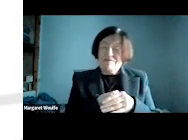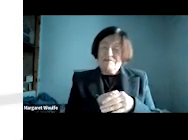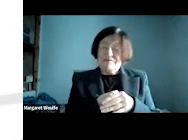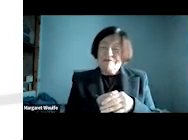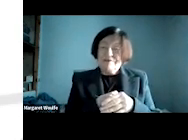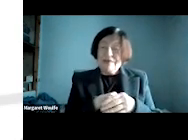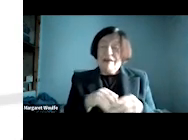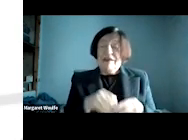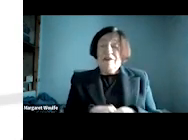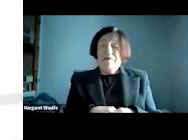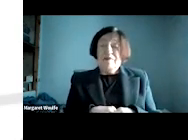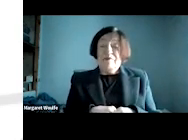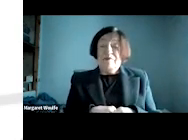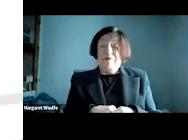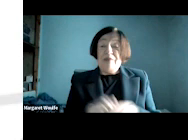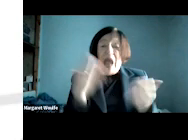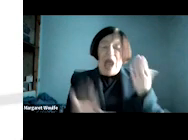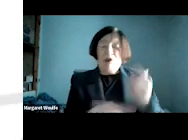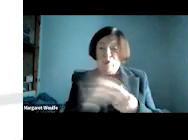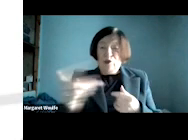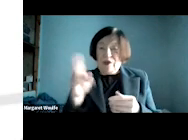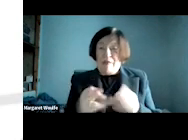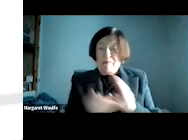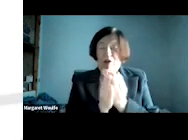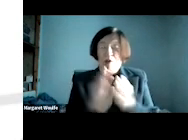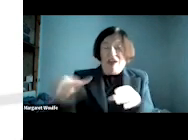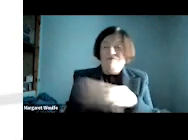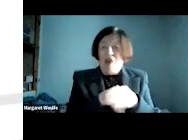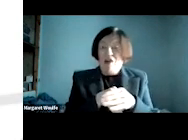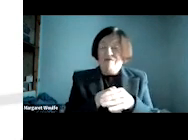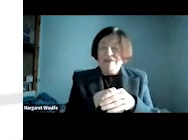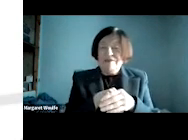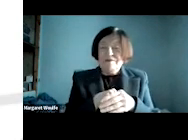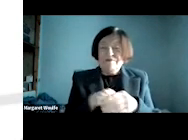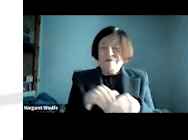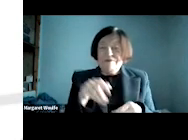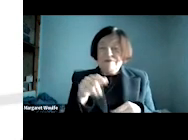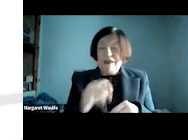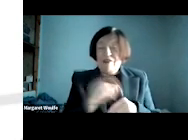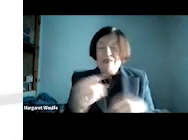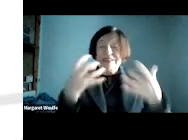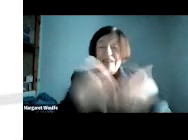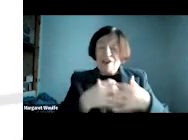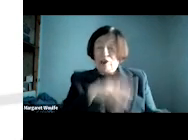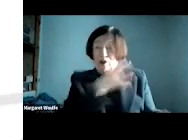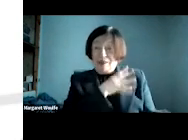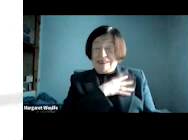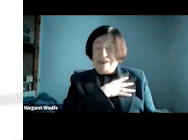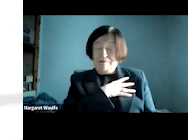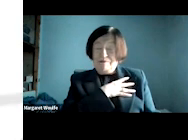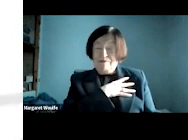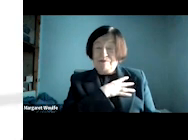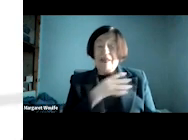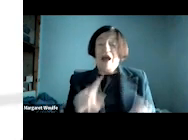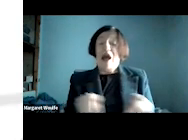and obviously, you know, how you could become involved in it, be that on the technical committee itself,